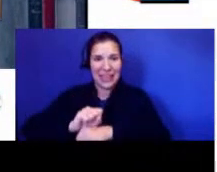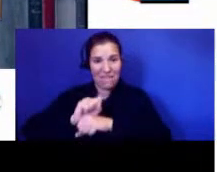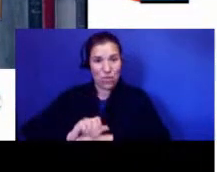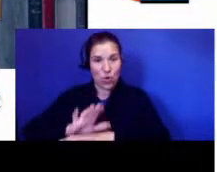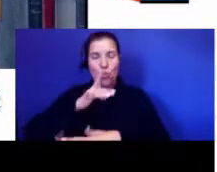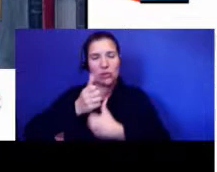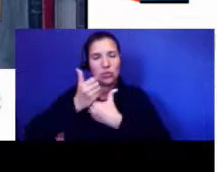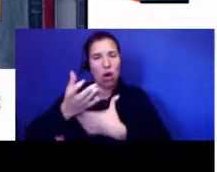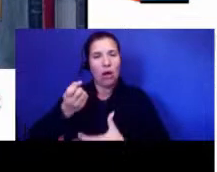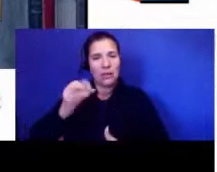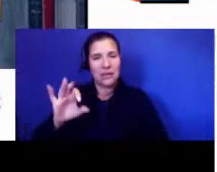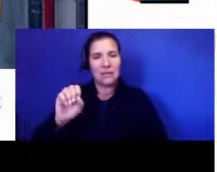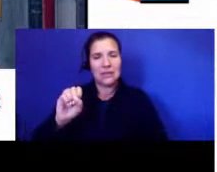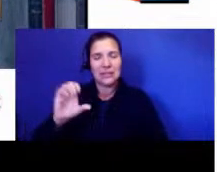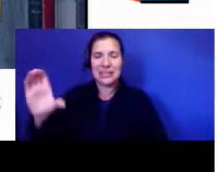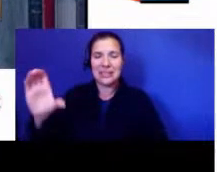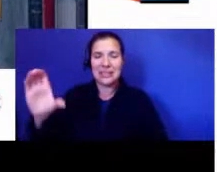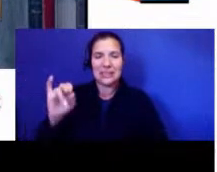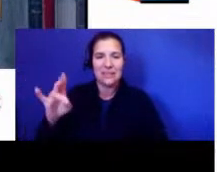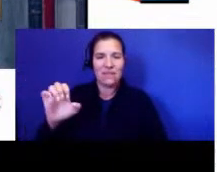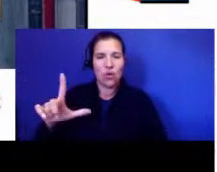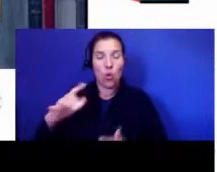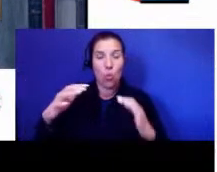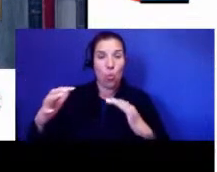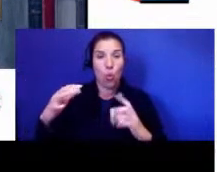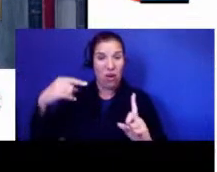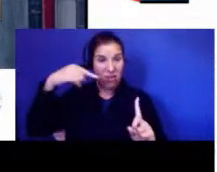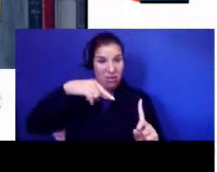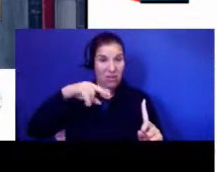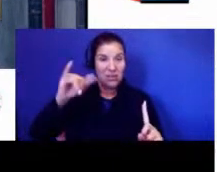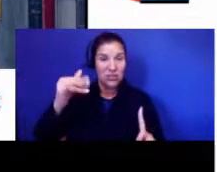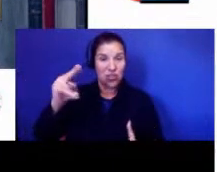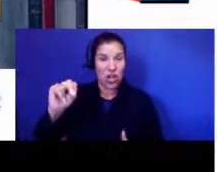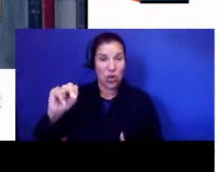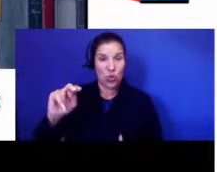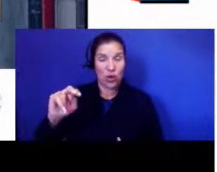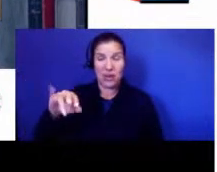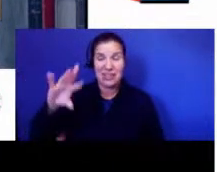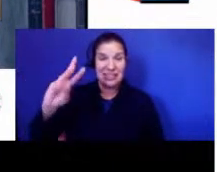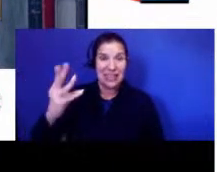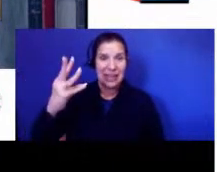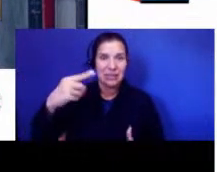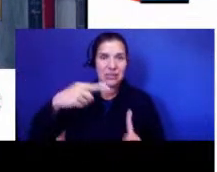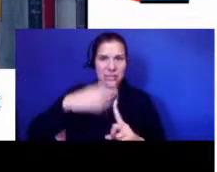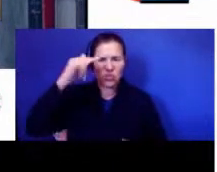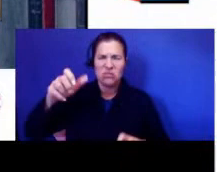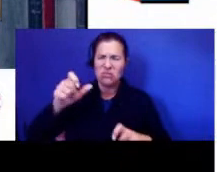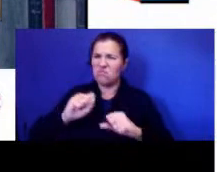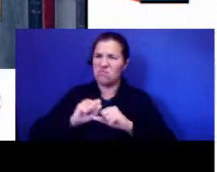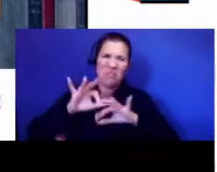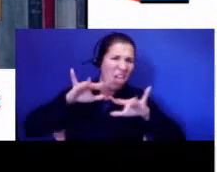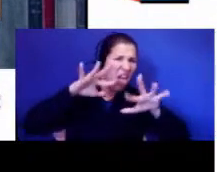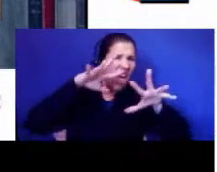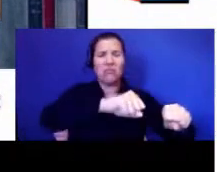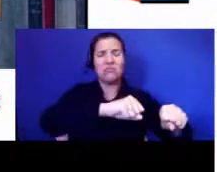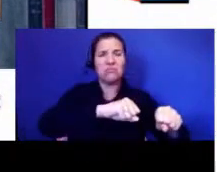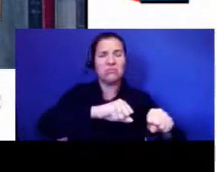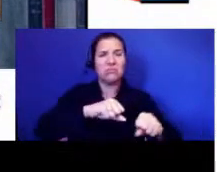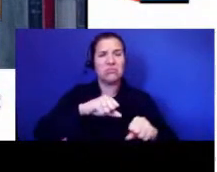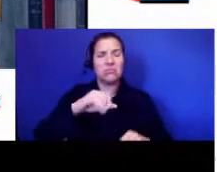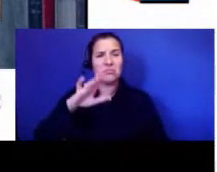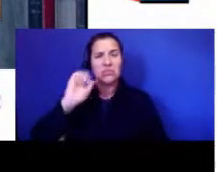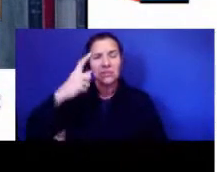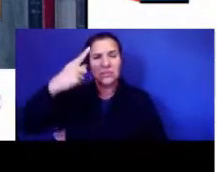War. It is also why on January 6th, all too many of our fellow Americans stormed the Capitol, convinced that something